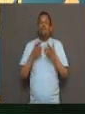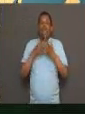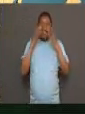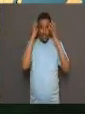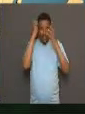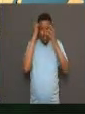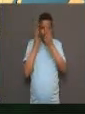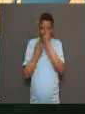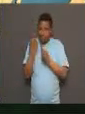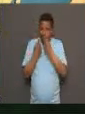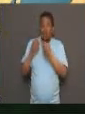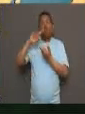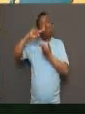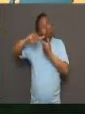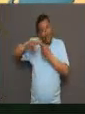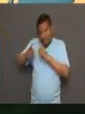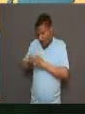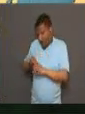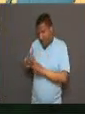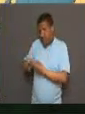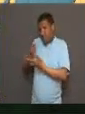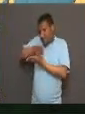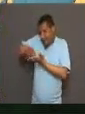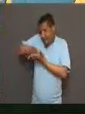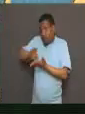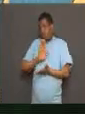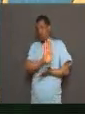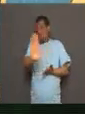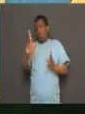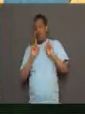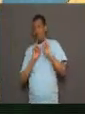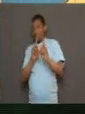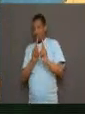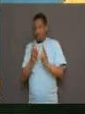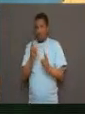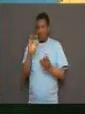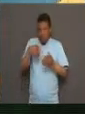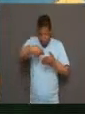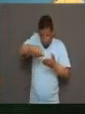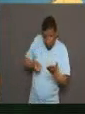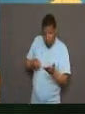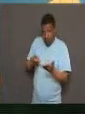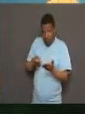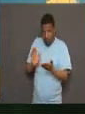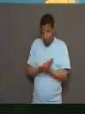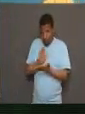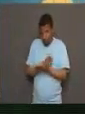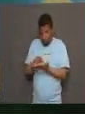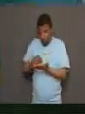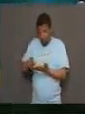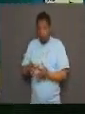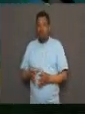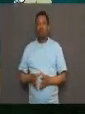Brainstorm with a partner and write your answer on a piece of notebook paper.